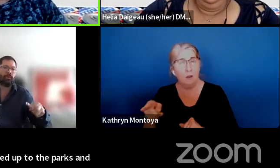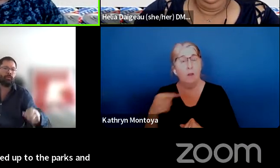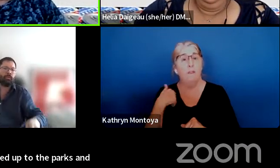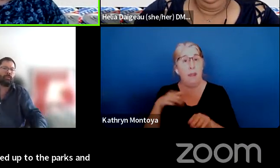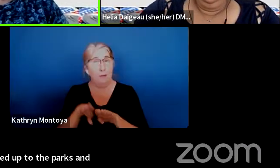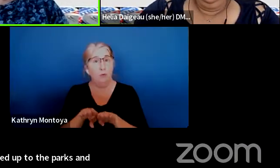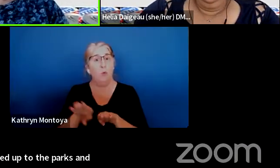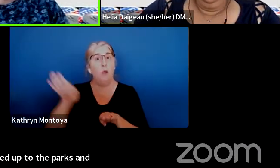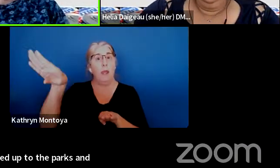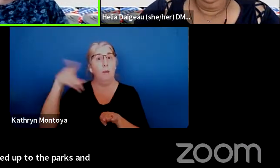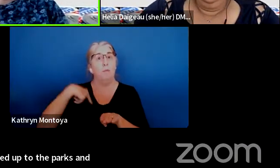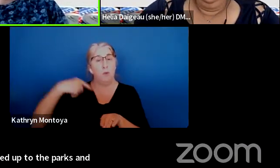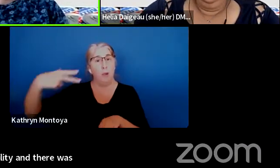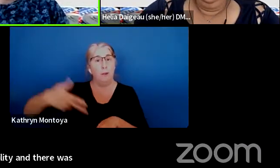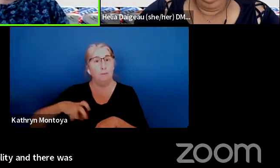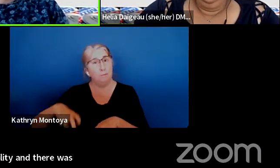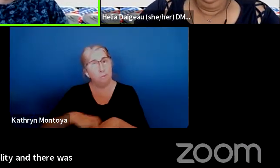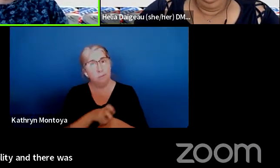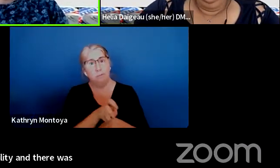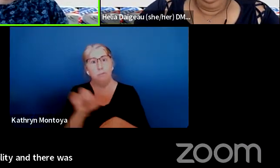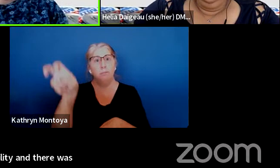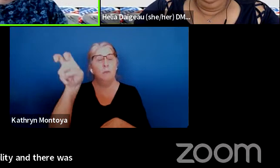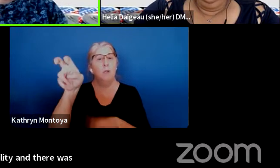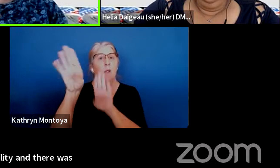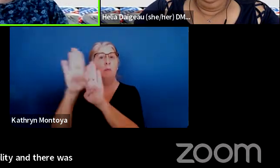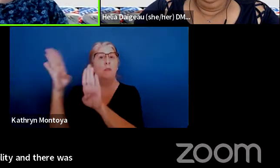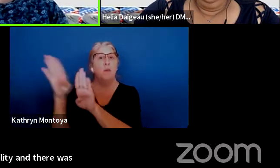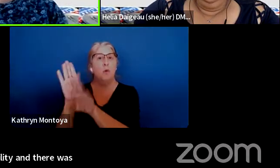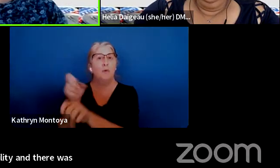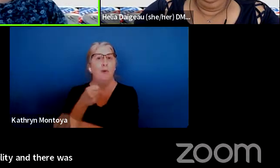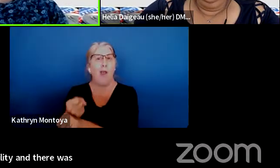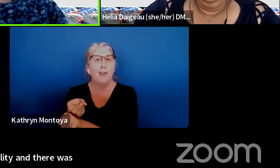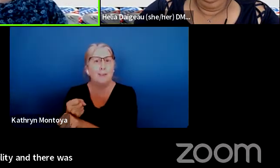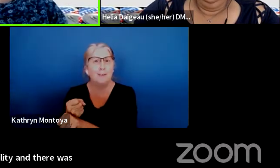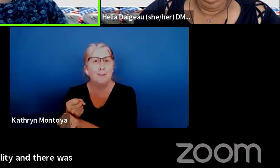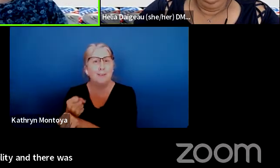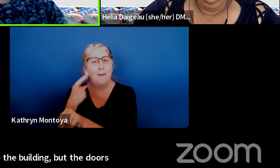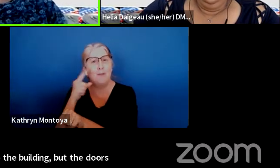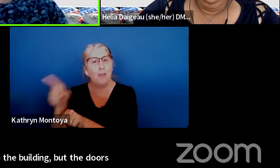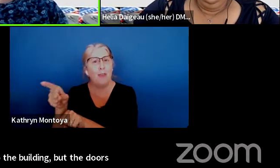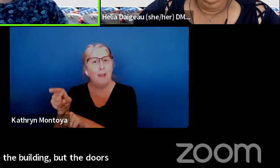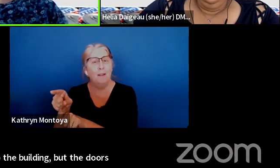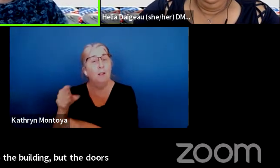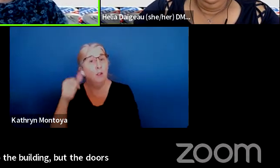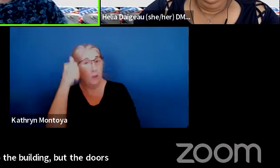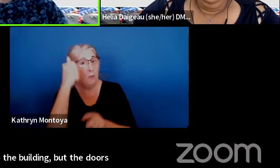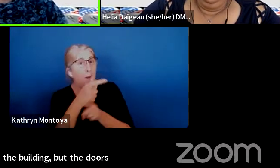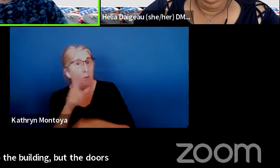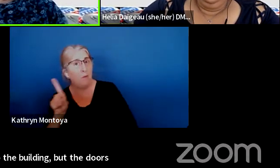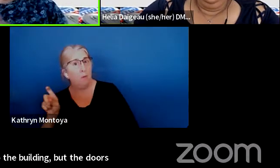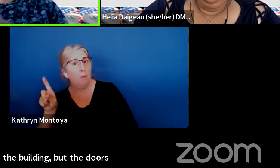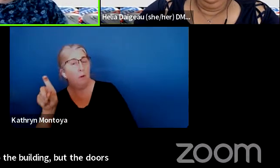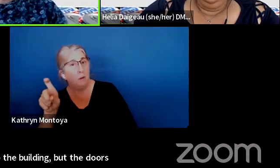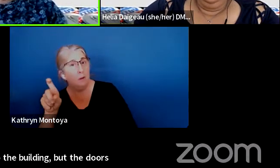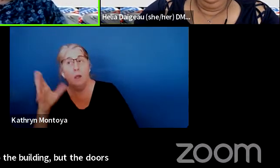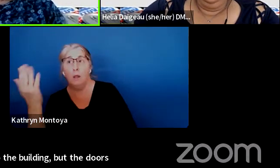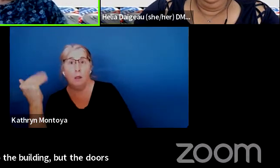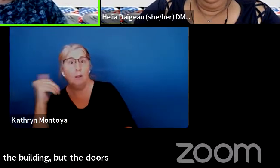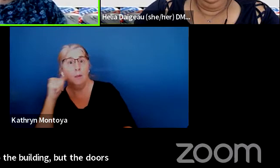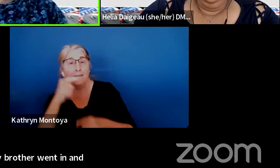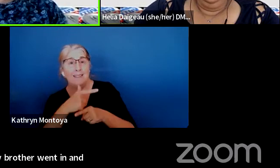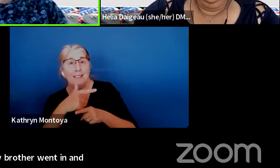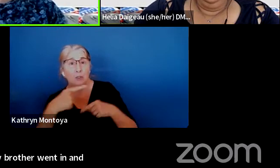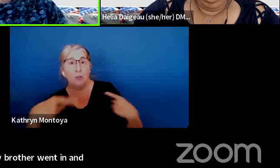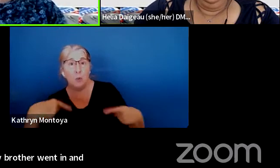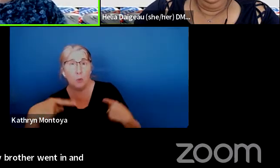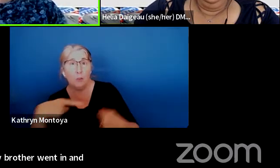so that I can get into the building, but the doors were locked. And my brother went in and said, come out, my sister's in a wheelchair, she needs to